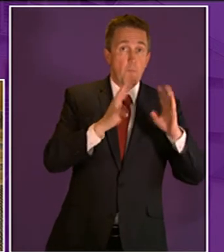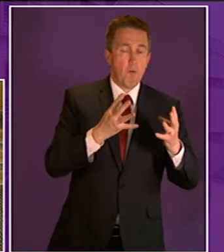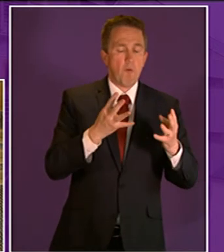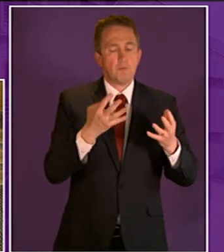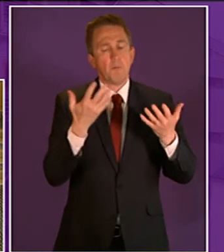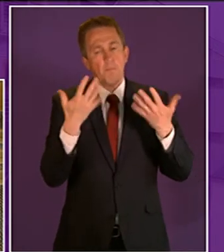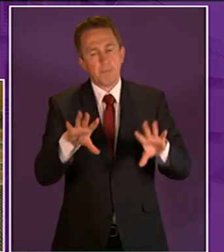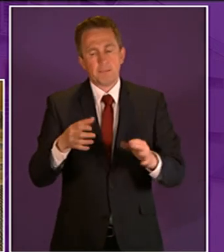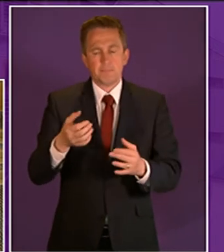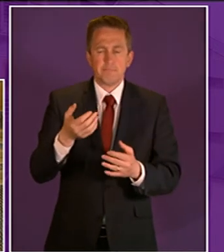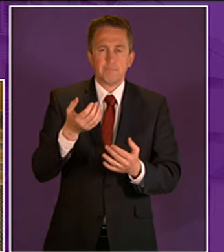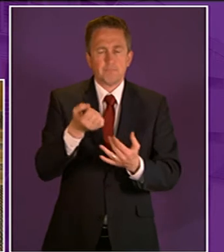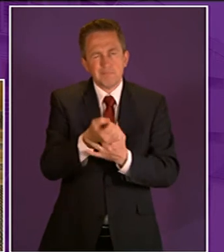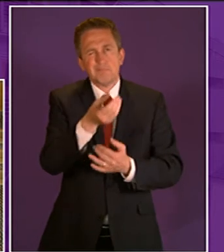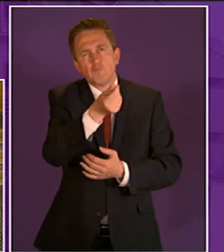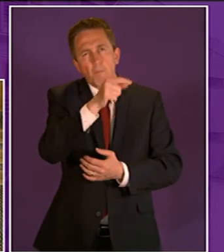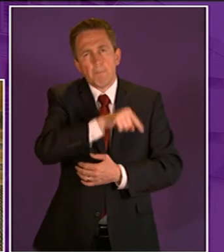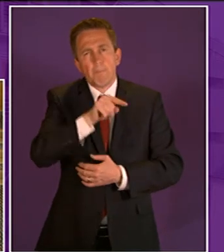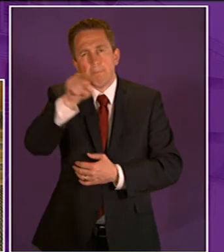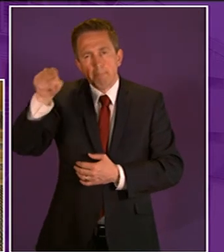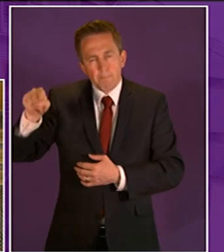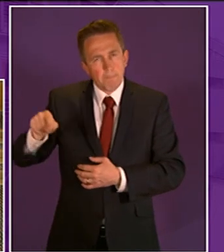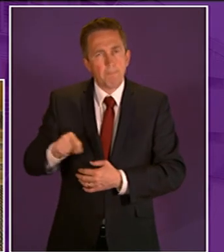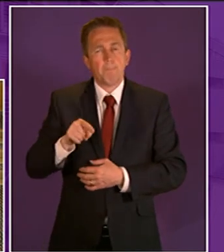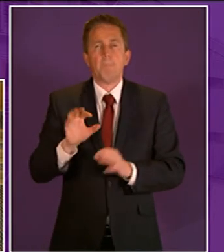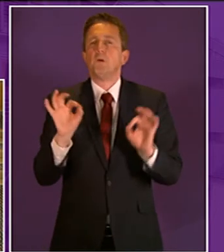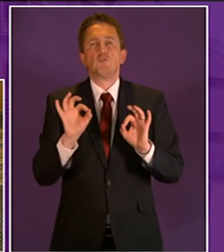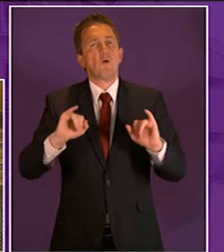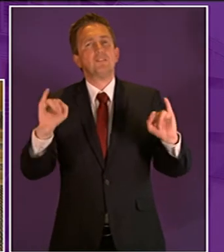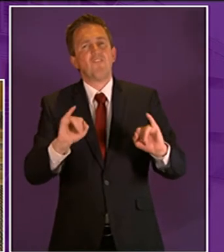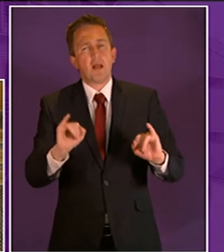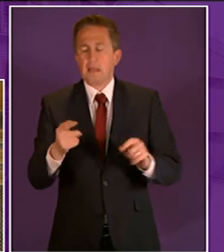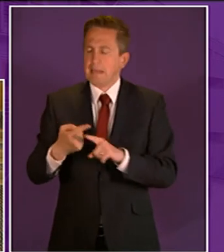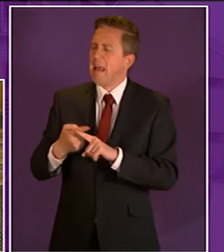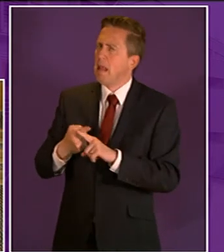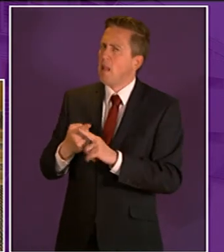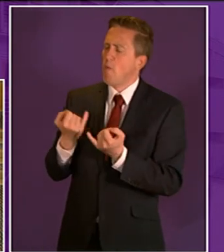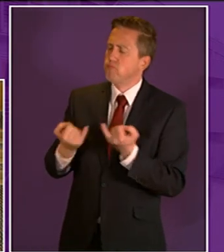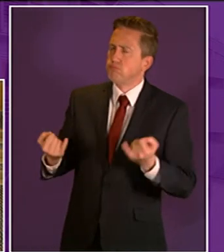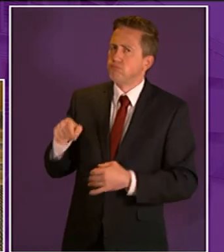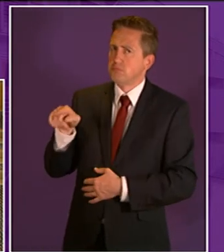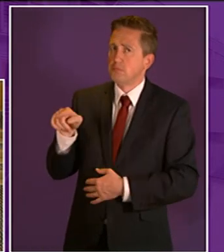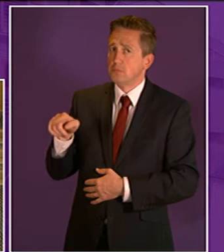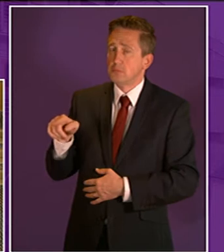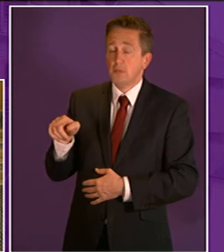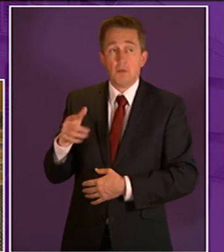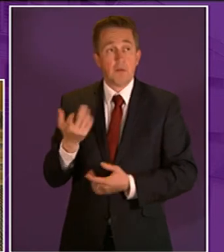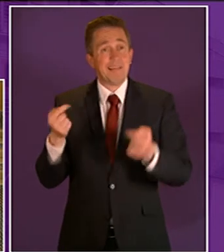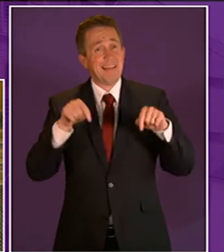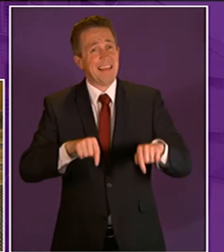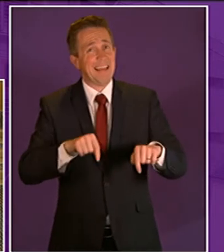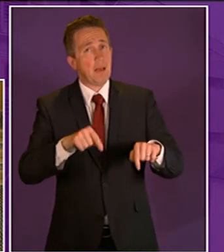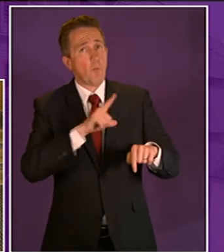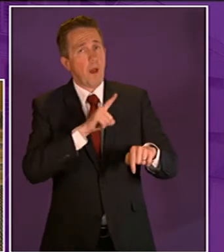some impact from this attack, although less severely than in England. I wanted to come to Parliament today to